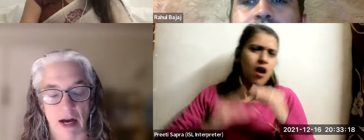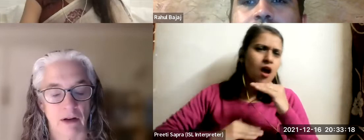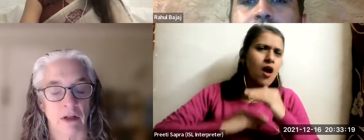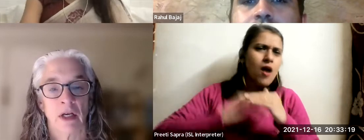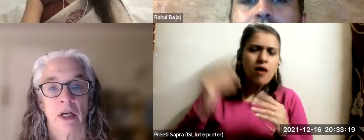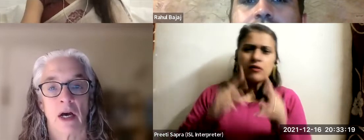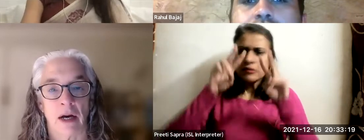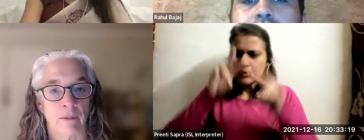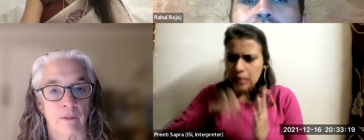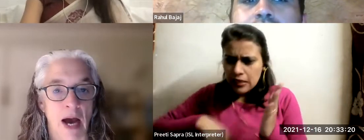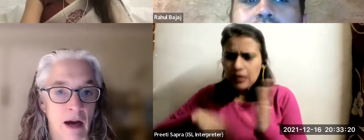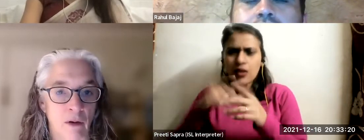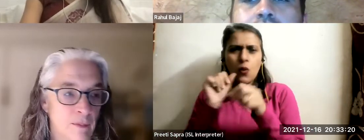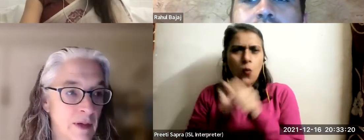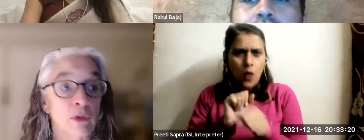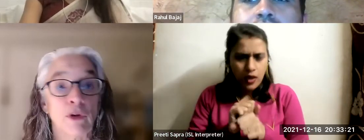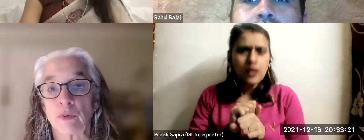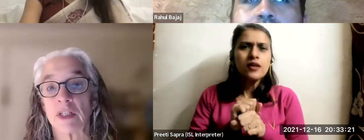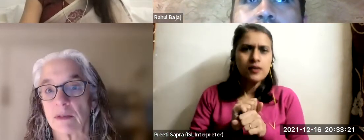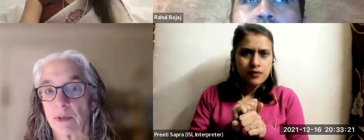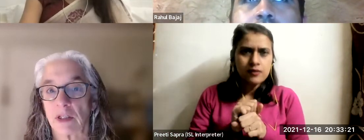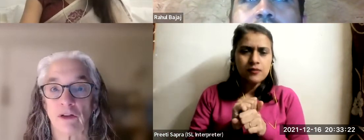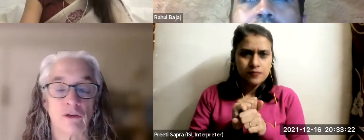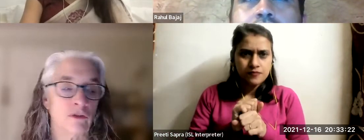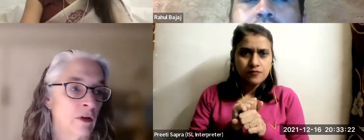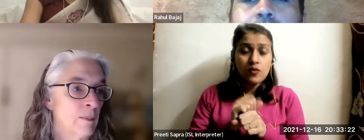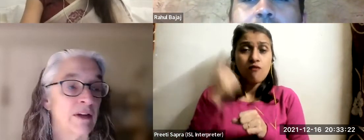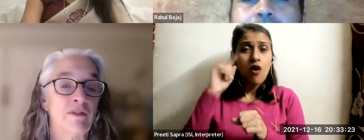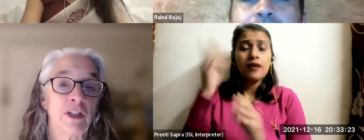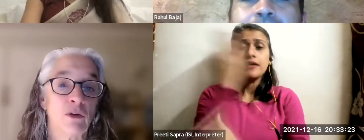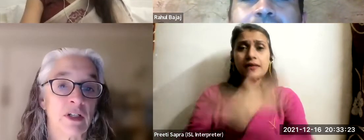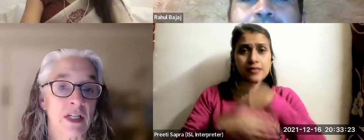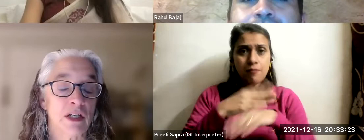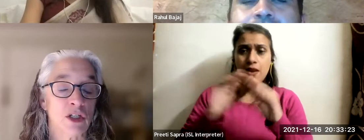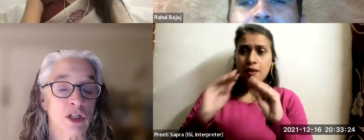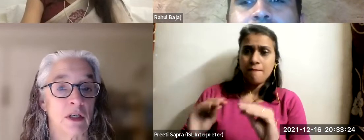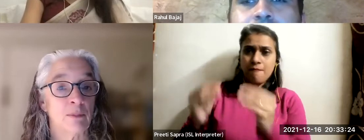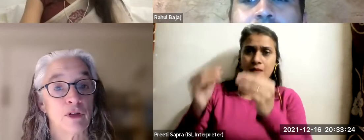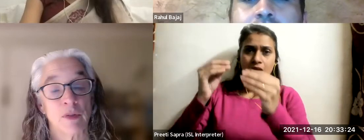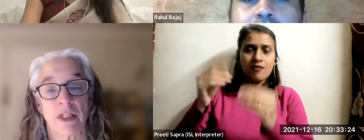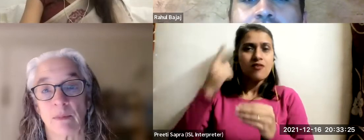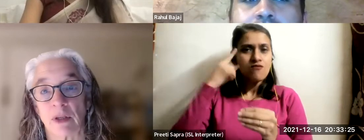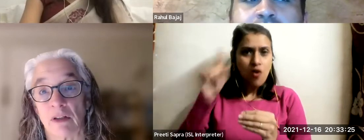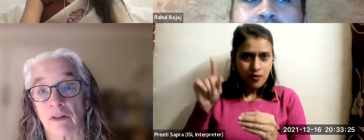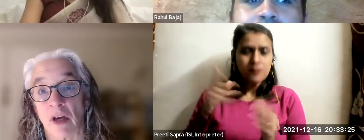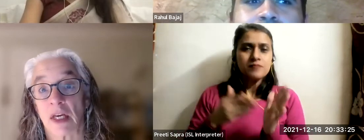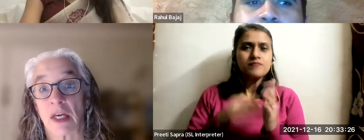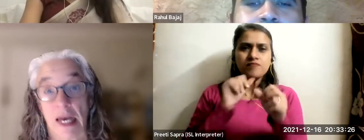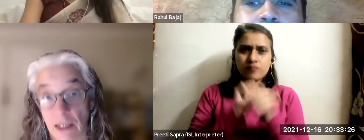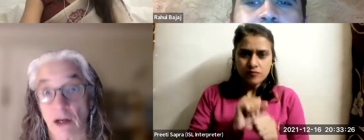studied around how employees with disabilities benefit the organization. Employees with